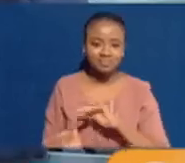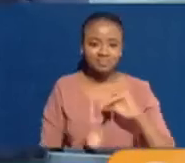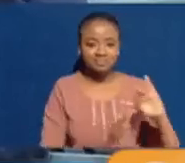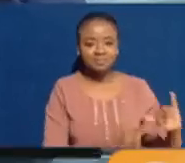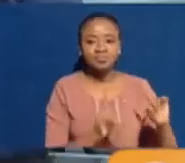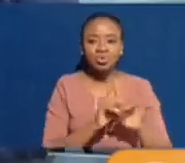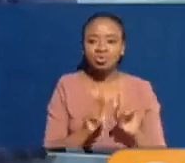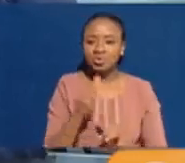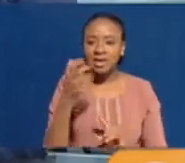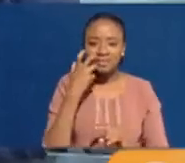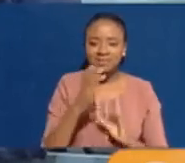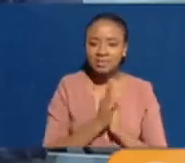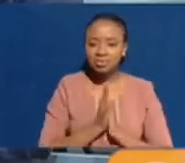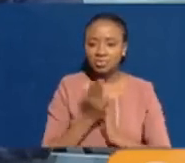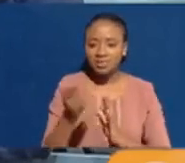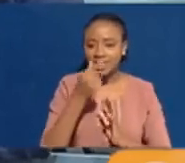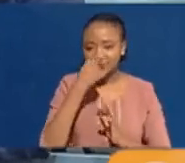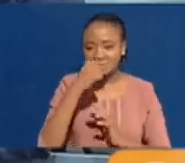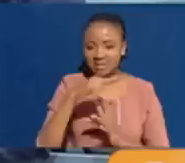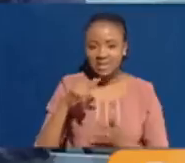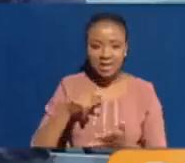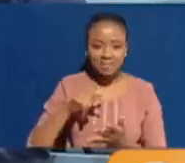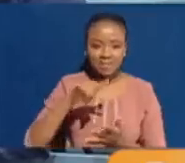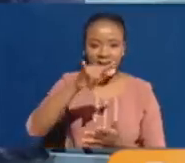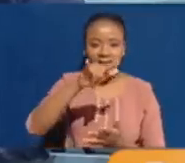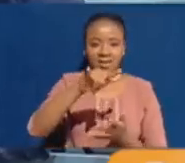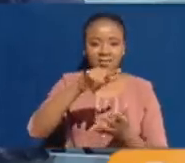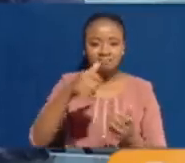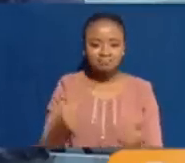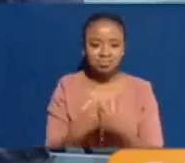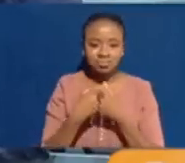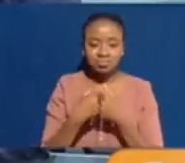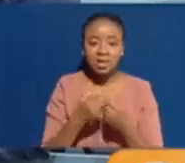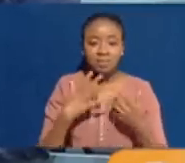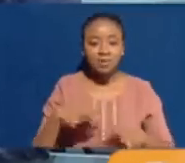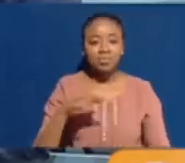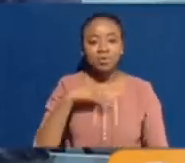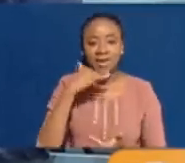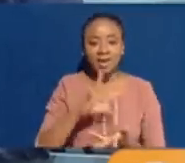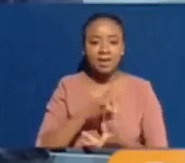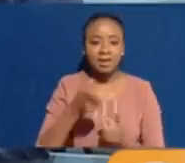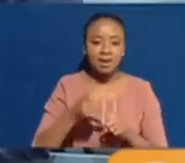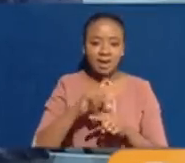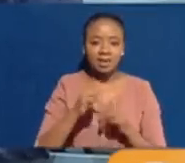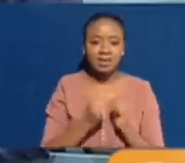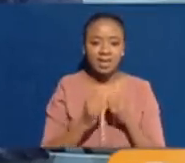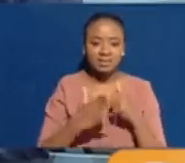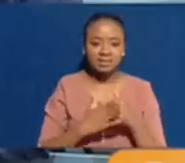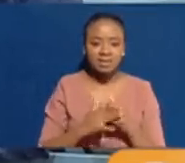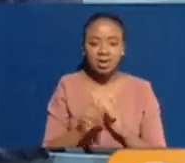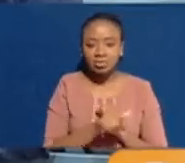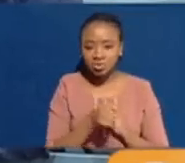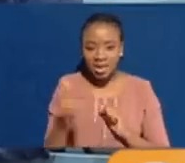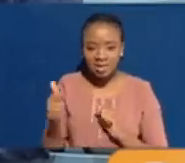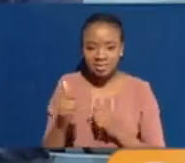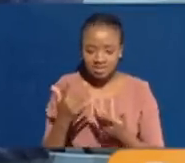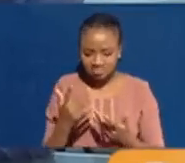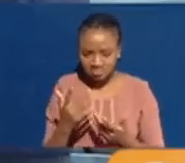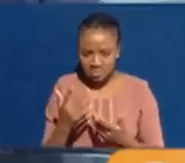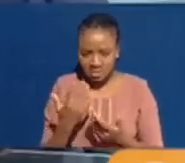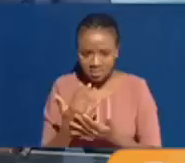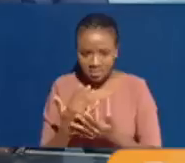here and the death toll from the Tanzania plane crash has hit 19. a Tanzanian passenger plane belonging to precision